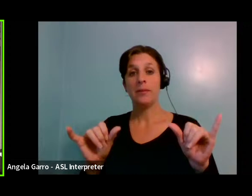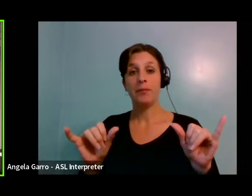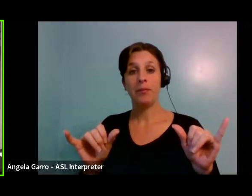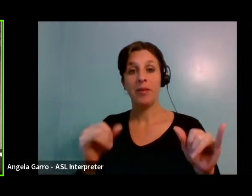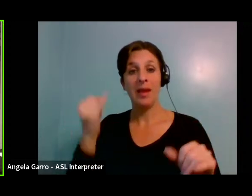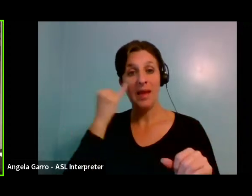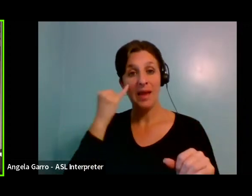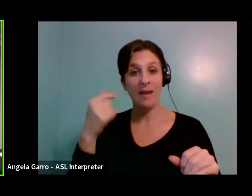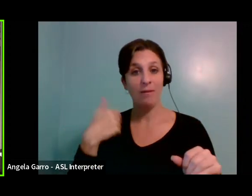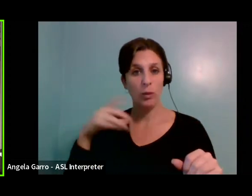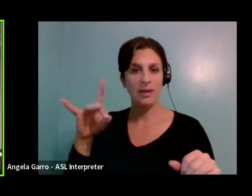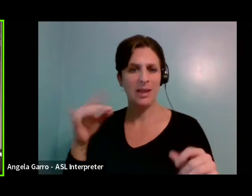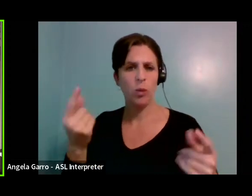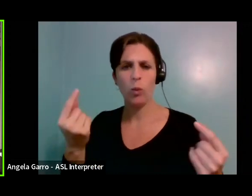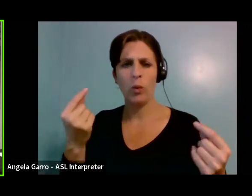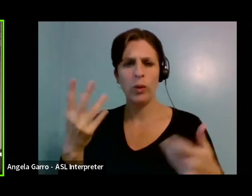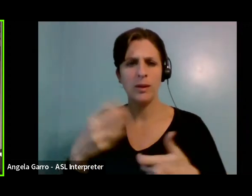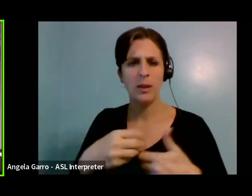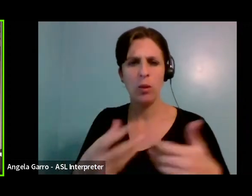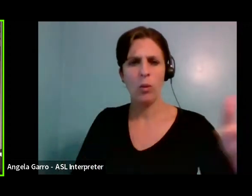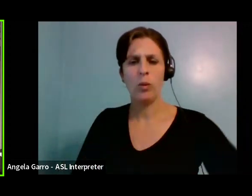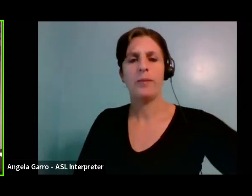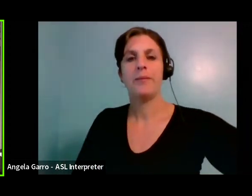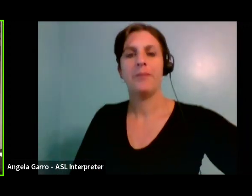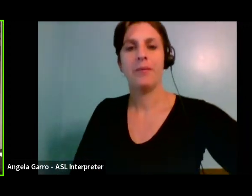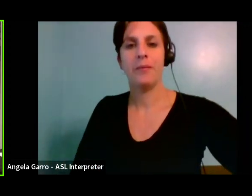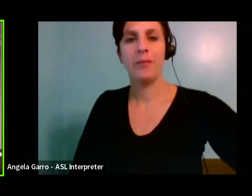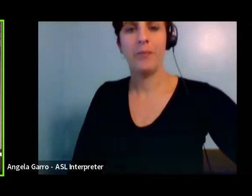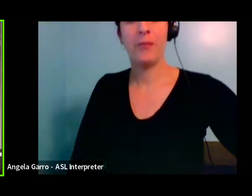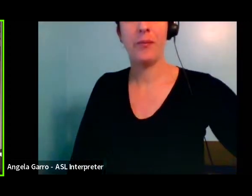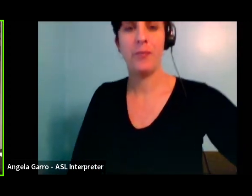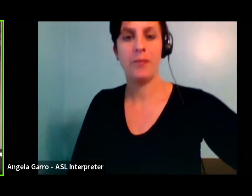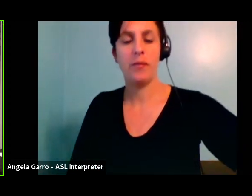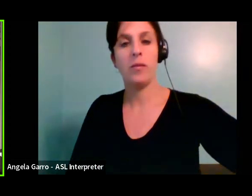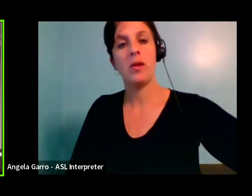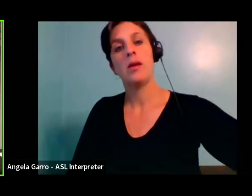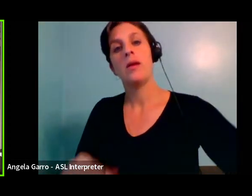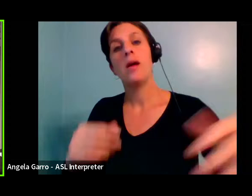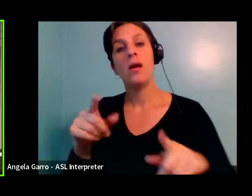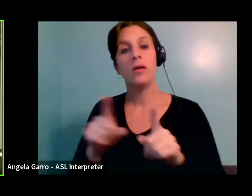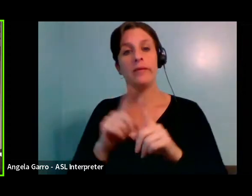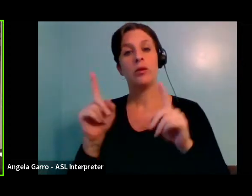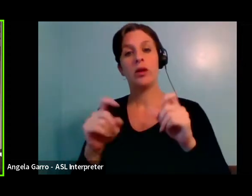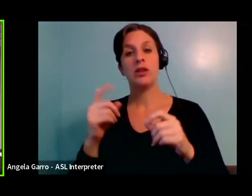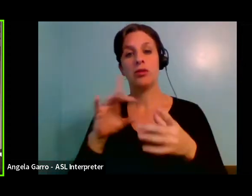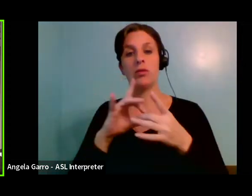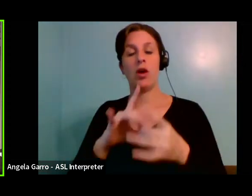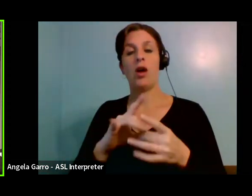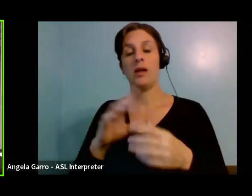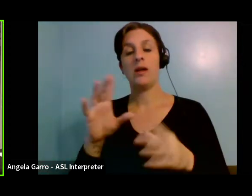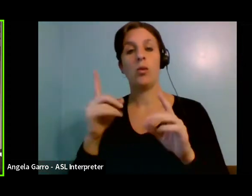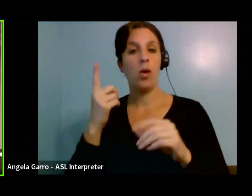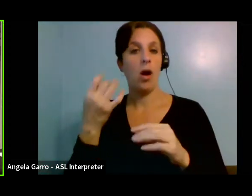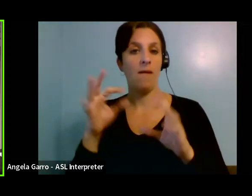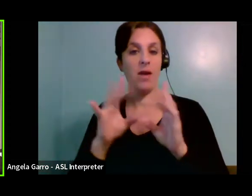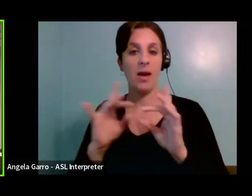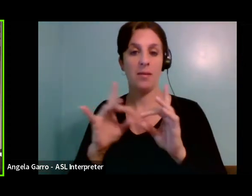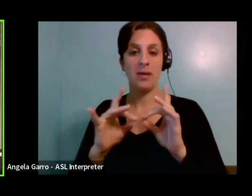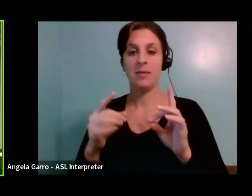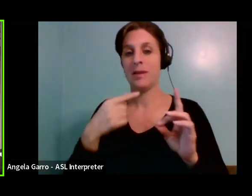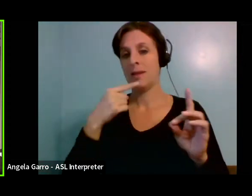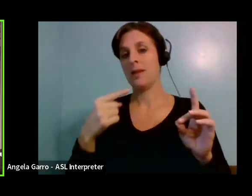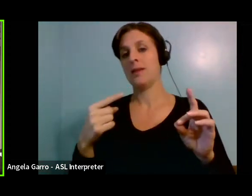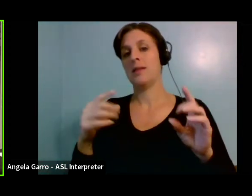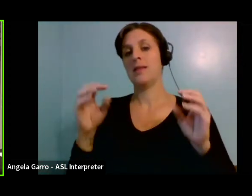if we did, what would that include? And then I do have a question regarding one of the comments. One of the comments